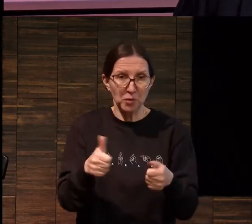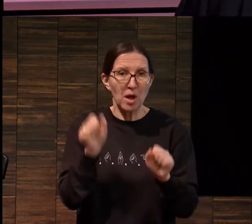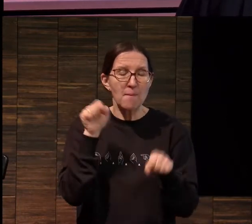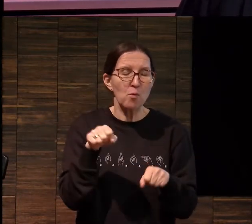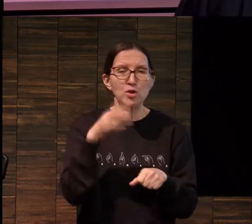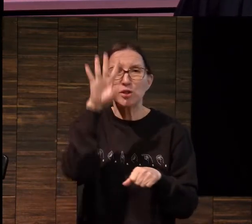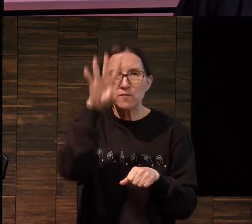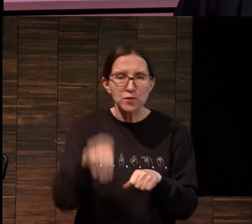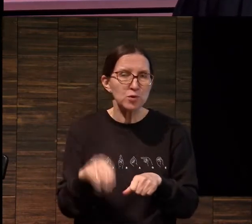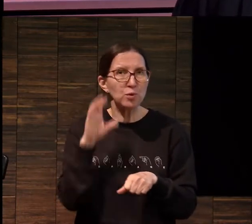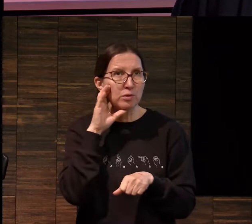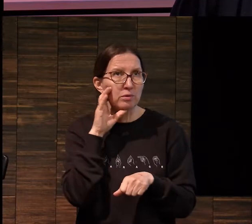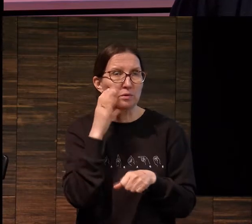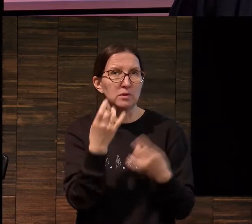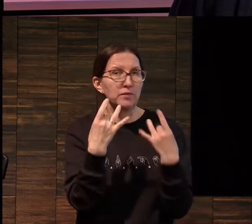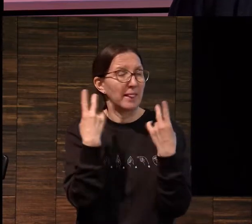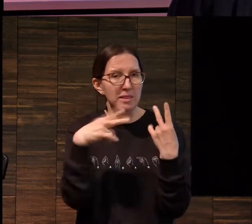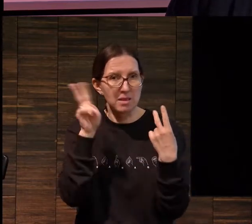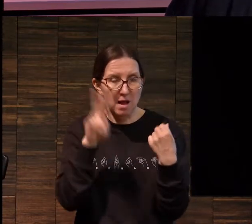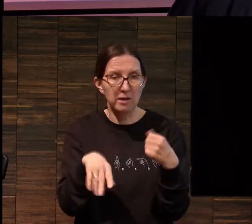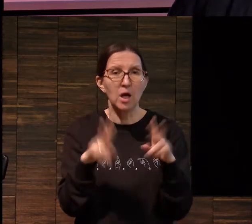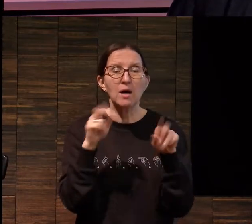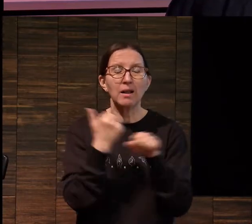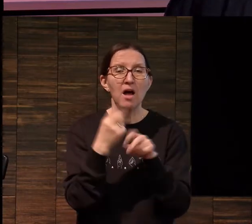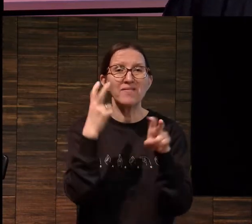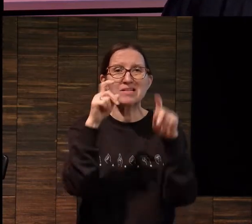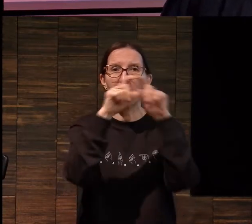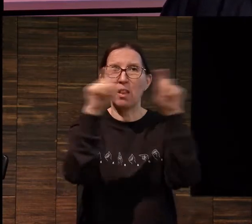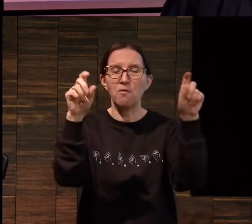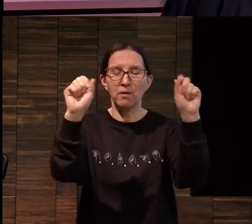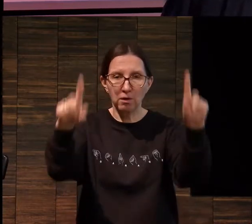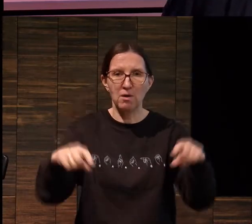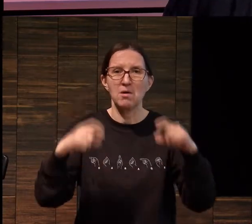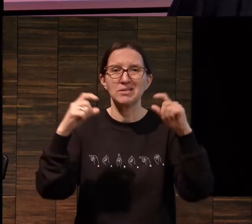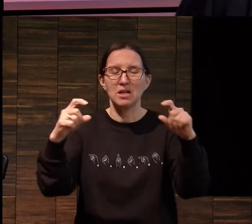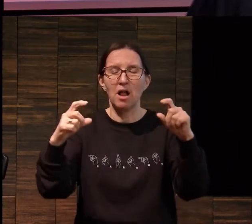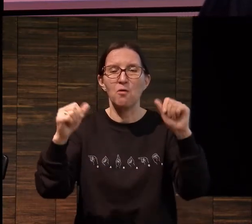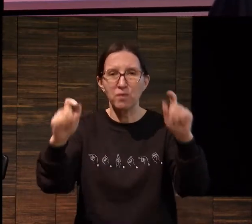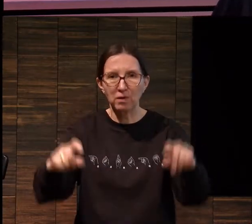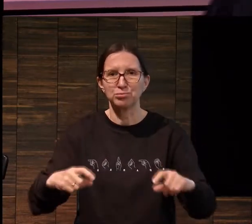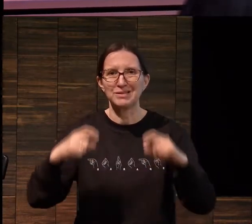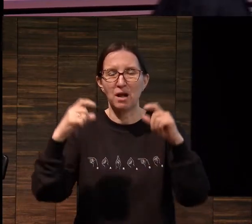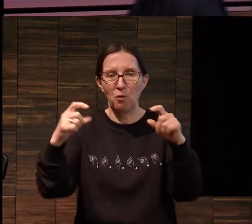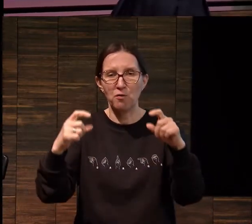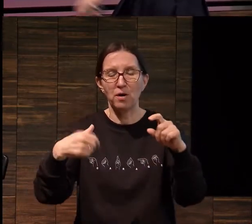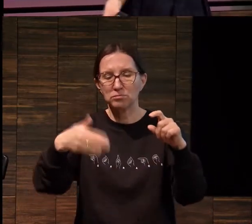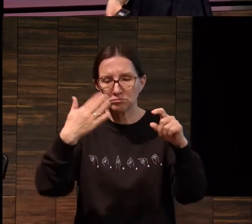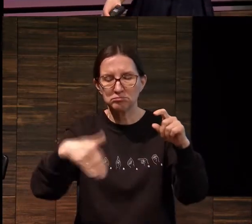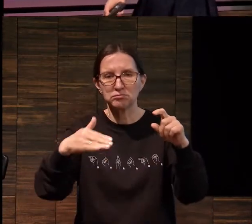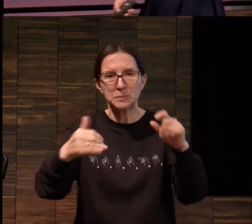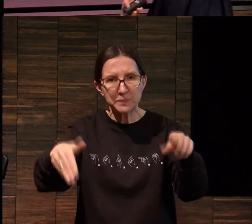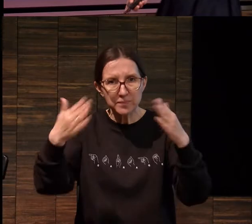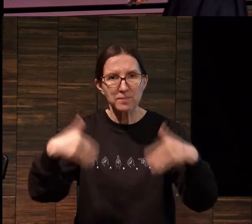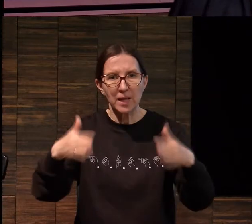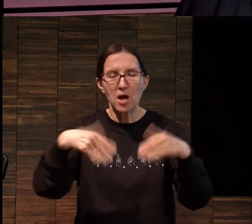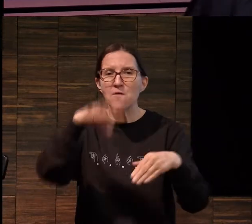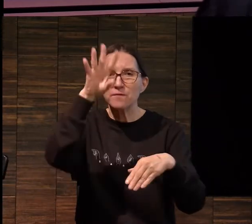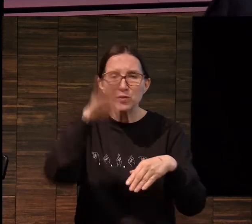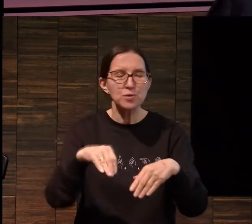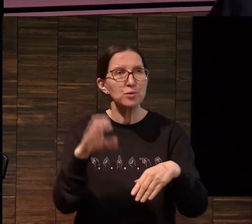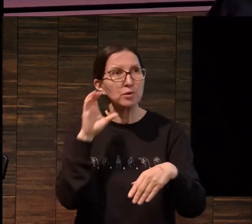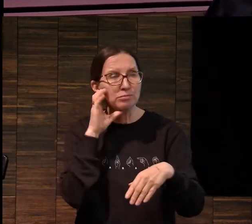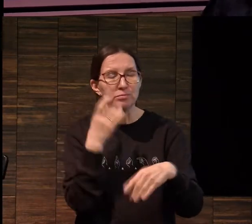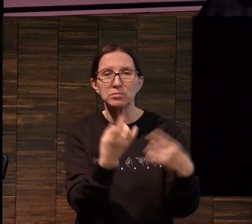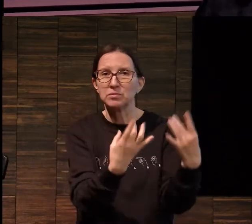can skip through them without reading the whole page, without having to read the whole page,